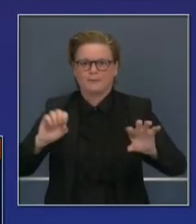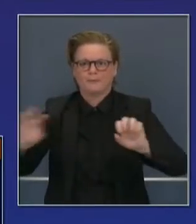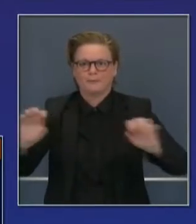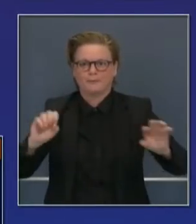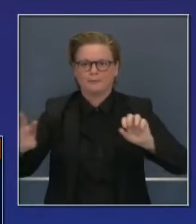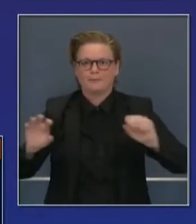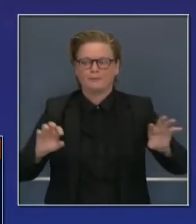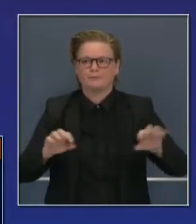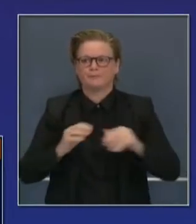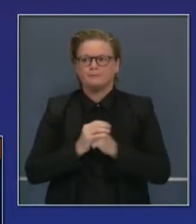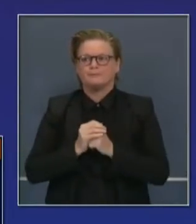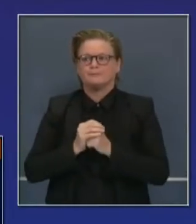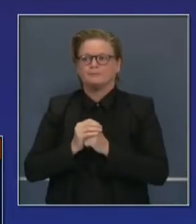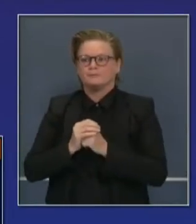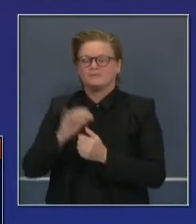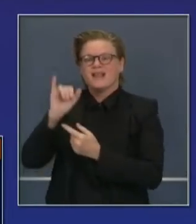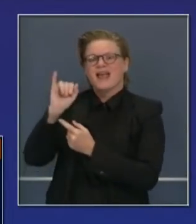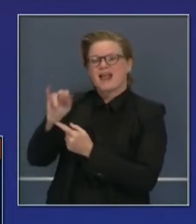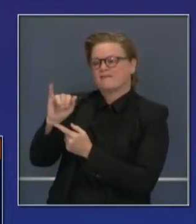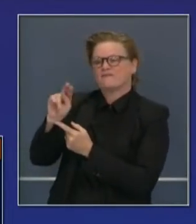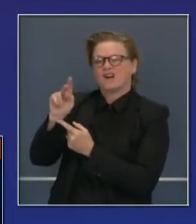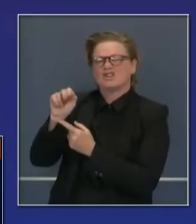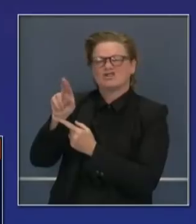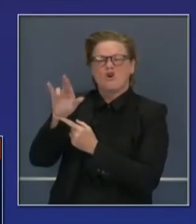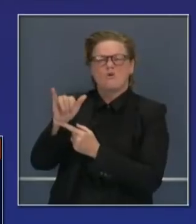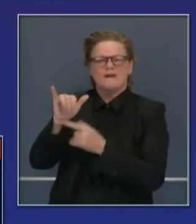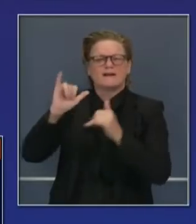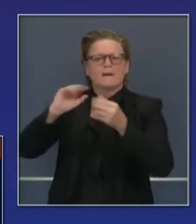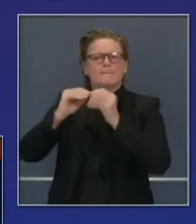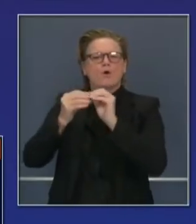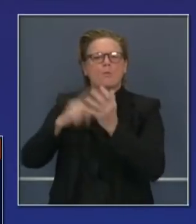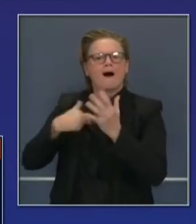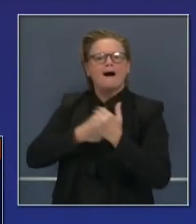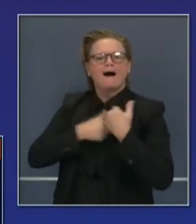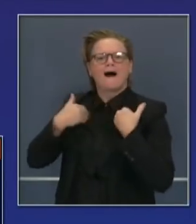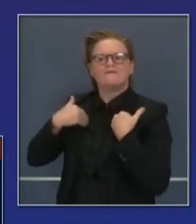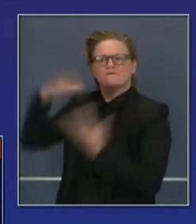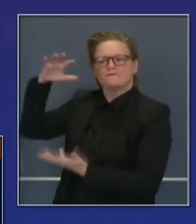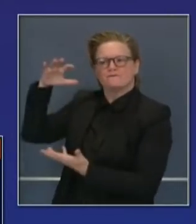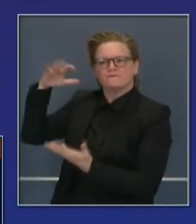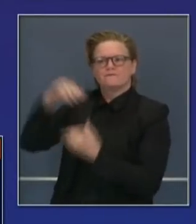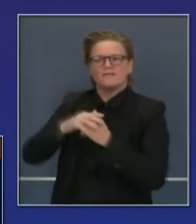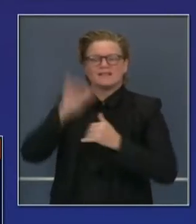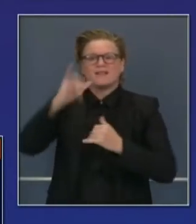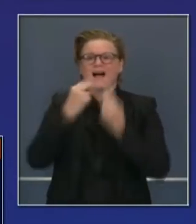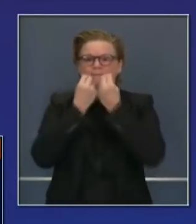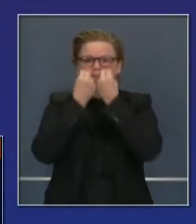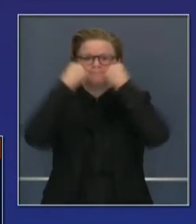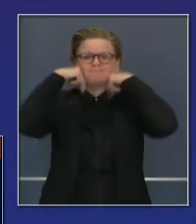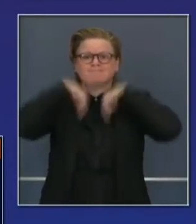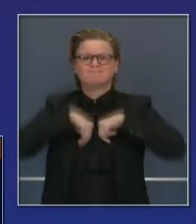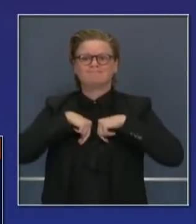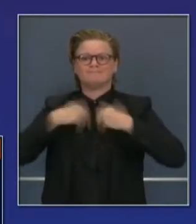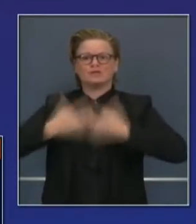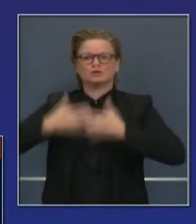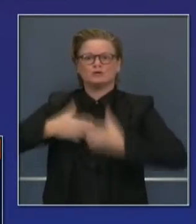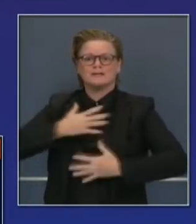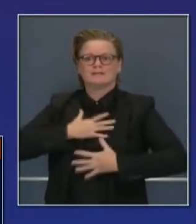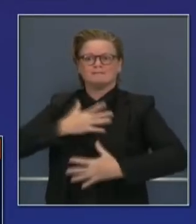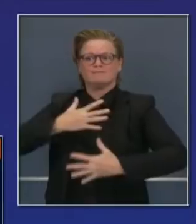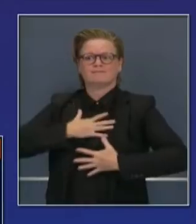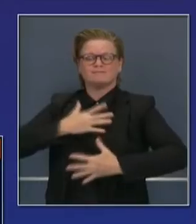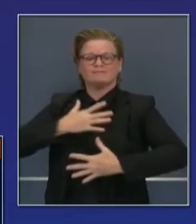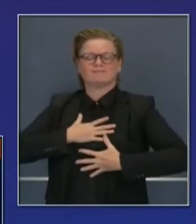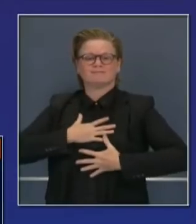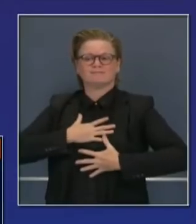update all of you on the availability of ventilators. Critical. When we talk about ICUs, we're really talking about personnel and we're